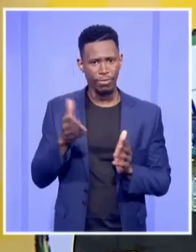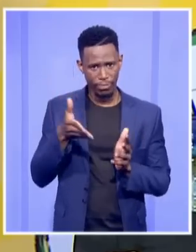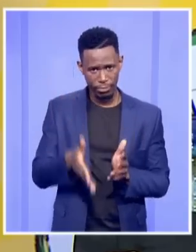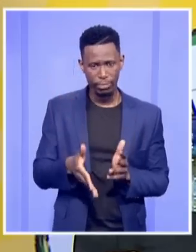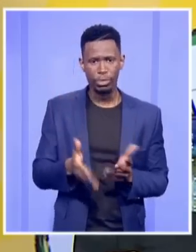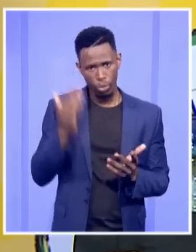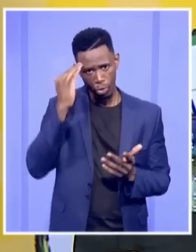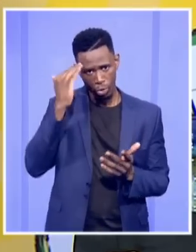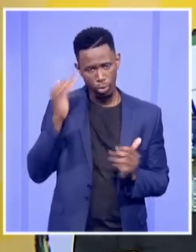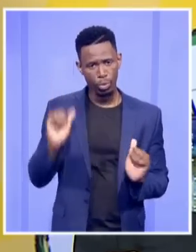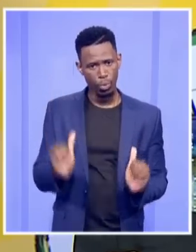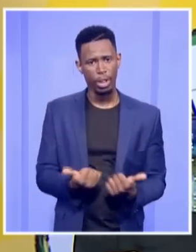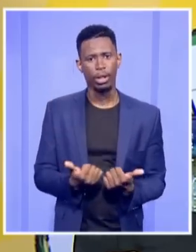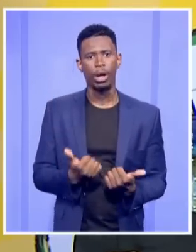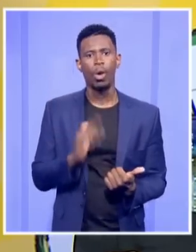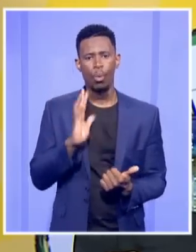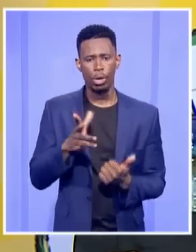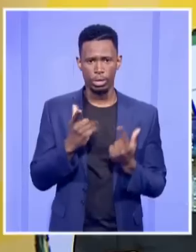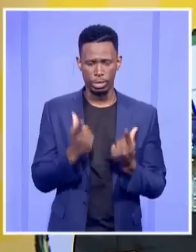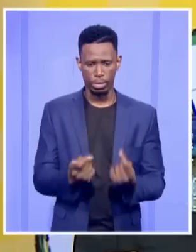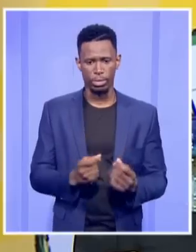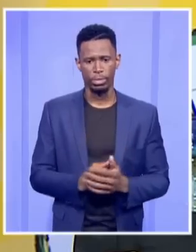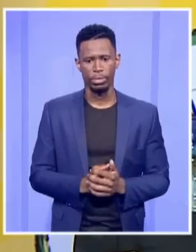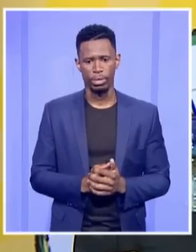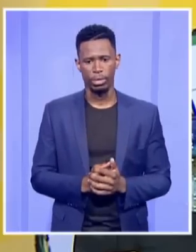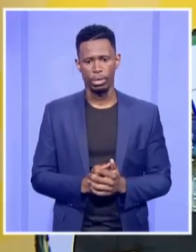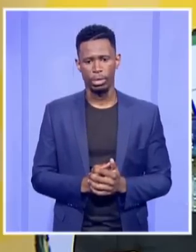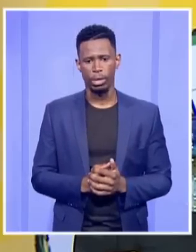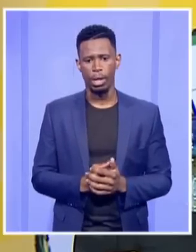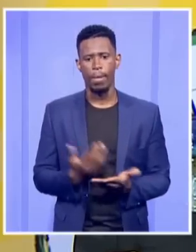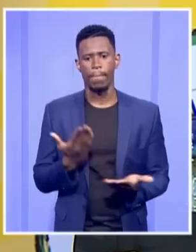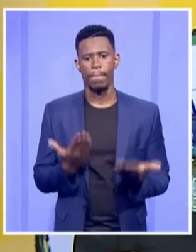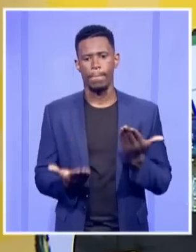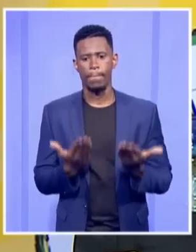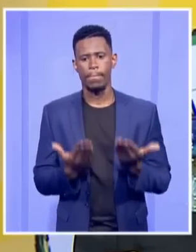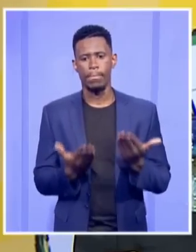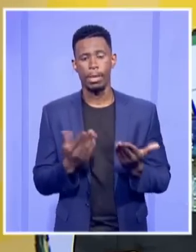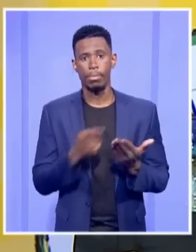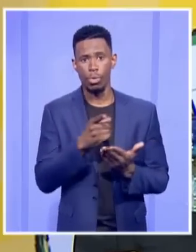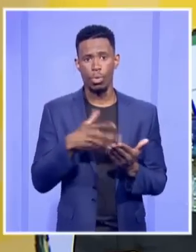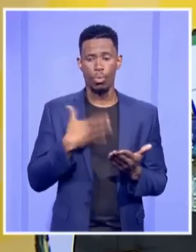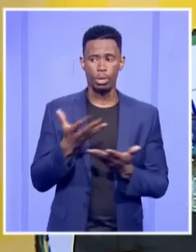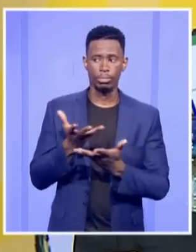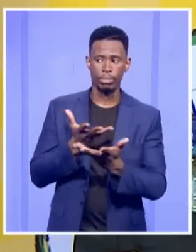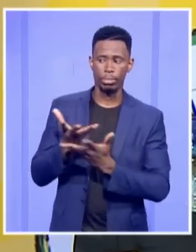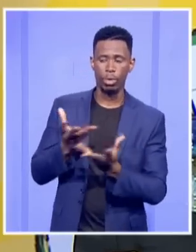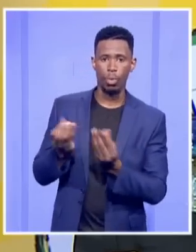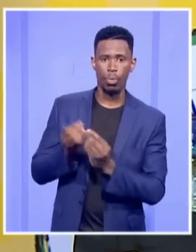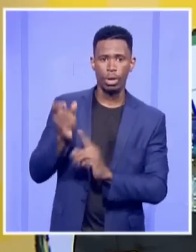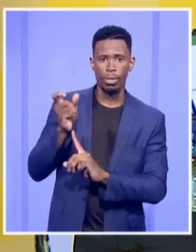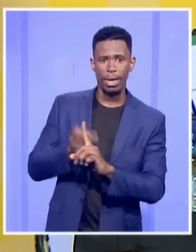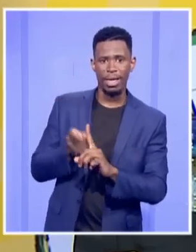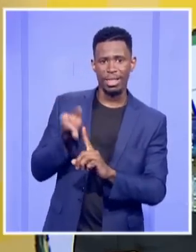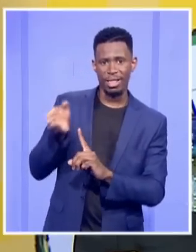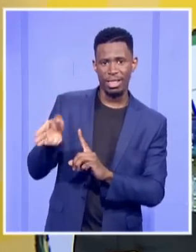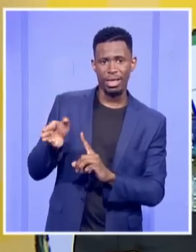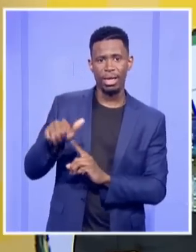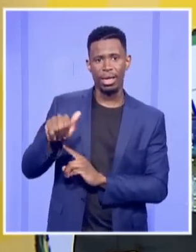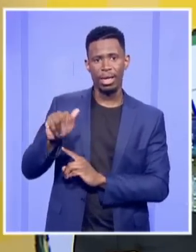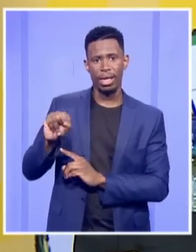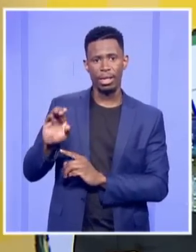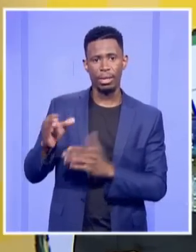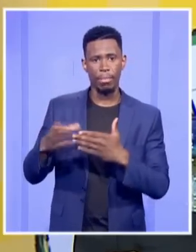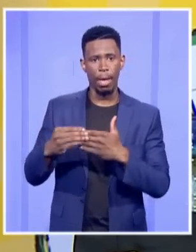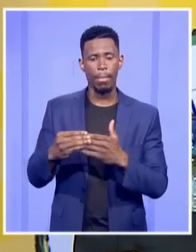that. Where there are cadres that you may want to interact with, make such requests